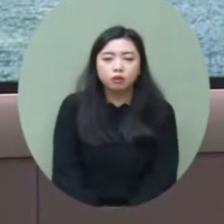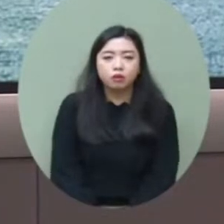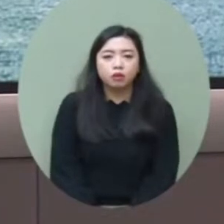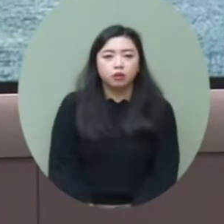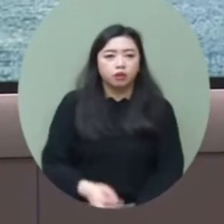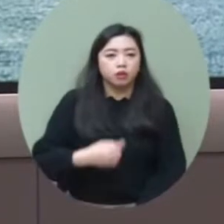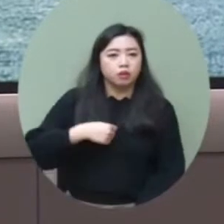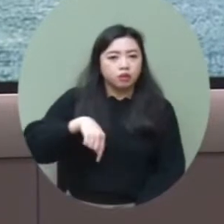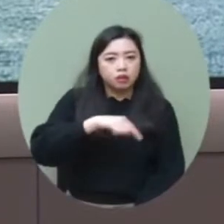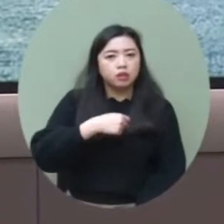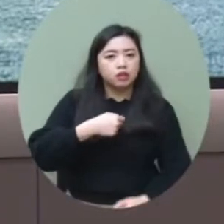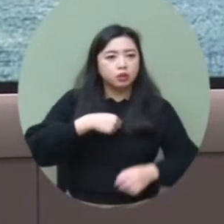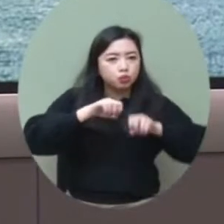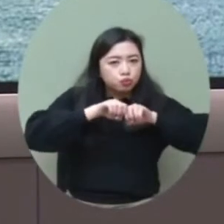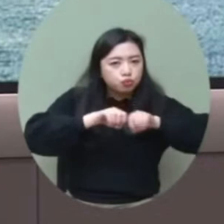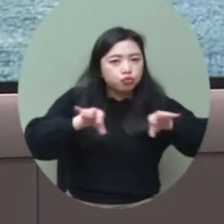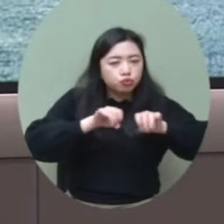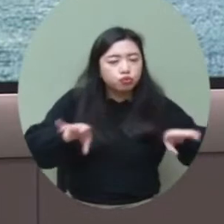example, for the